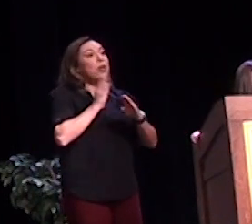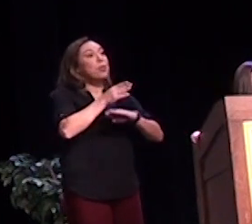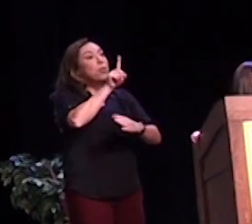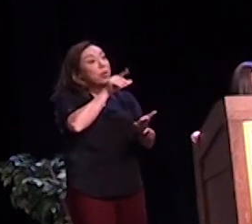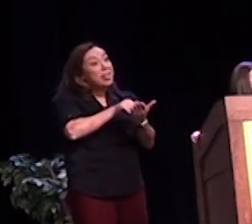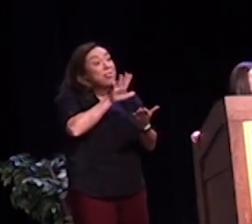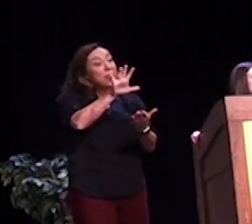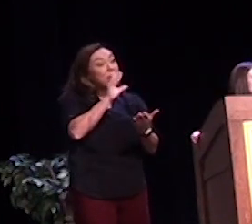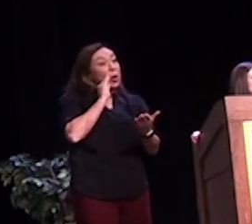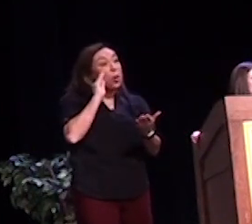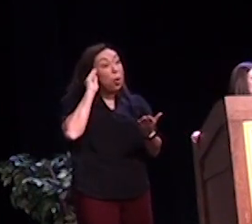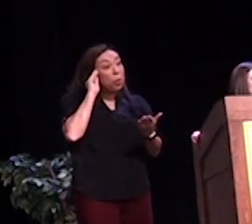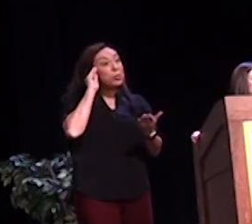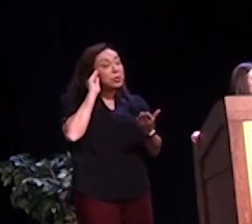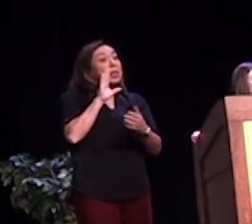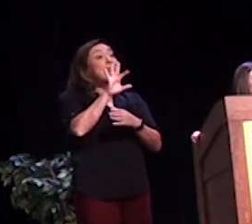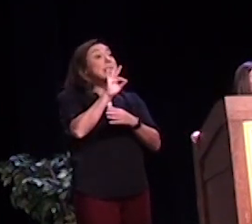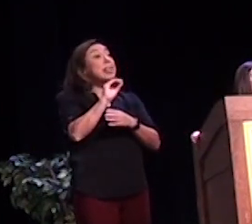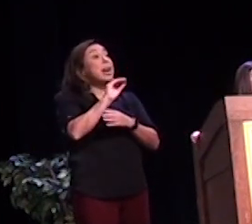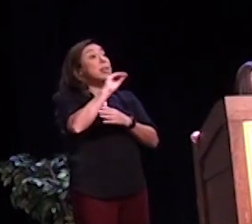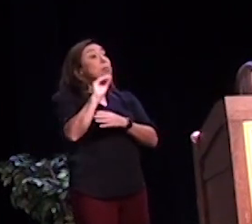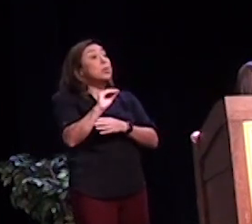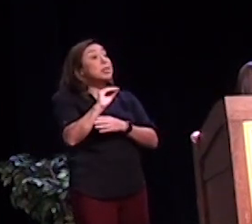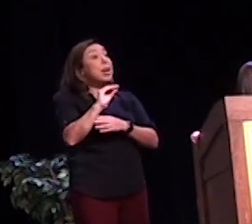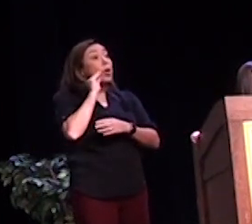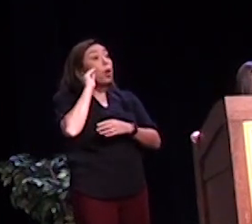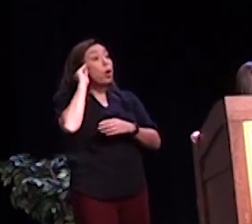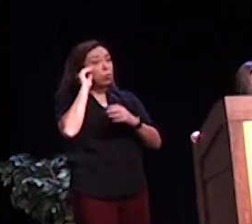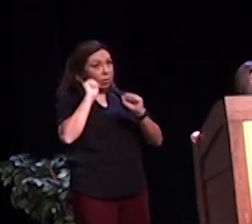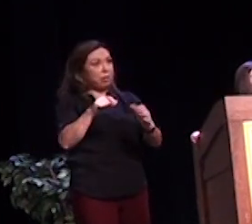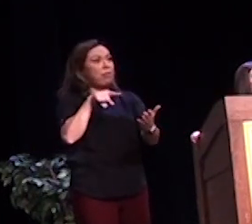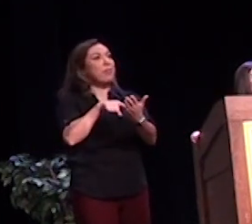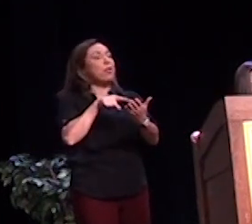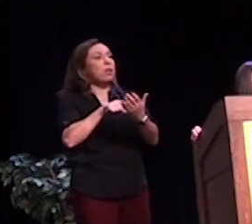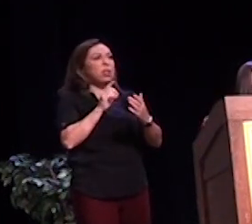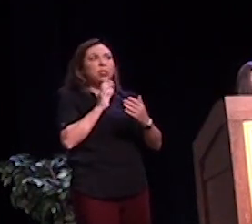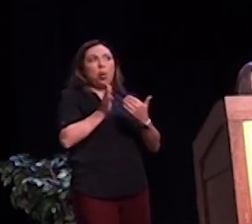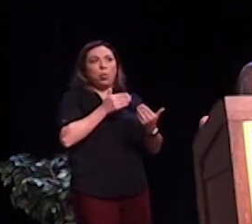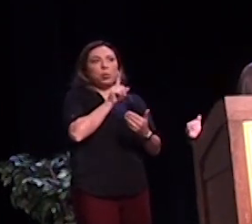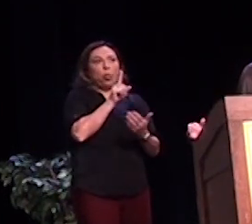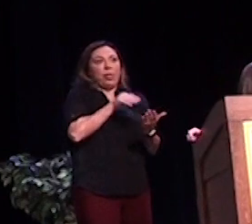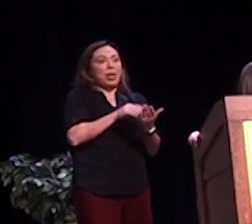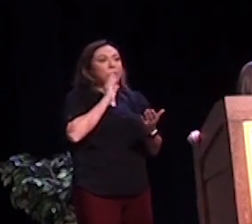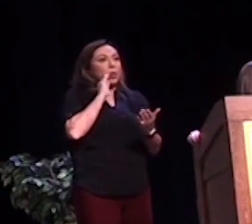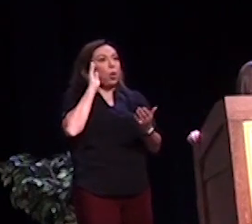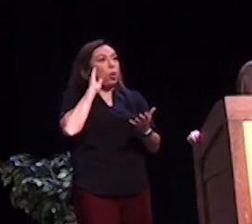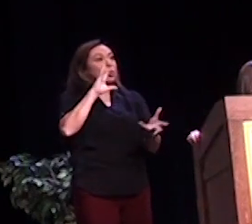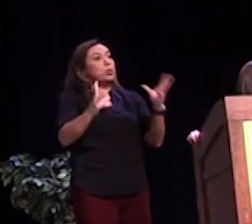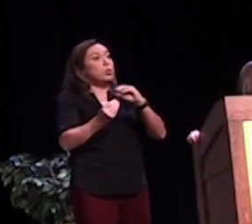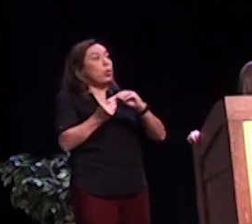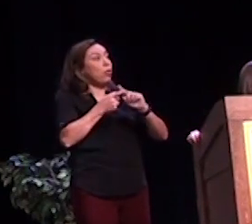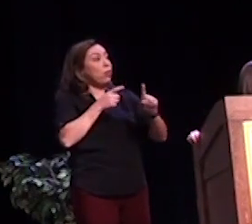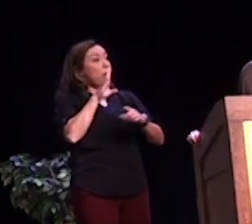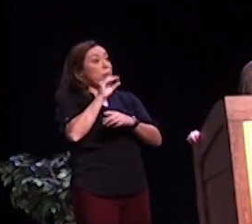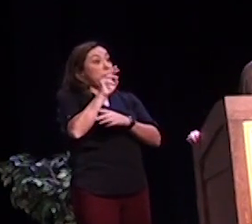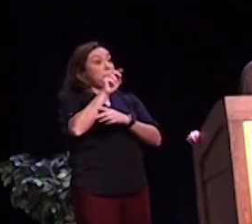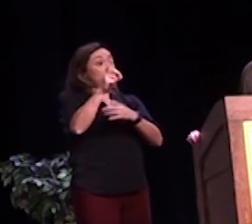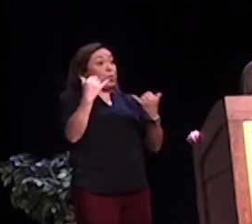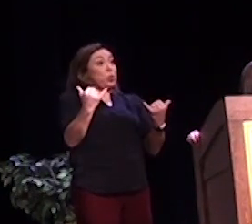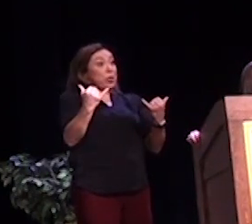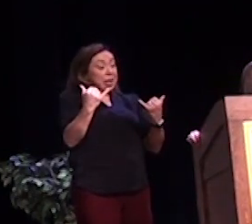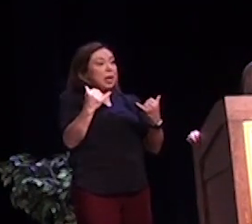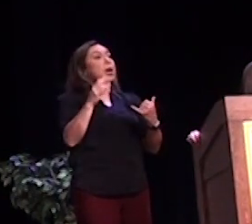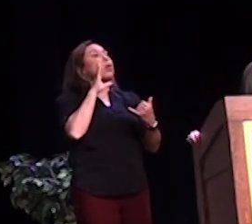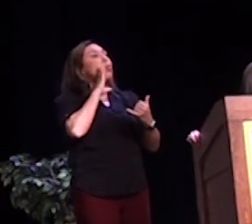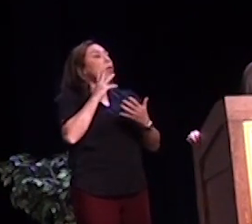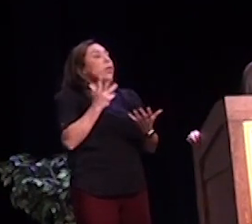1,500 homes, 90% of those are affordable, and almost 1,000 homes in total from our bond today will be